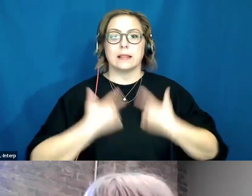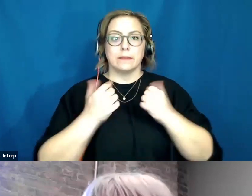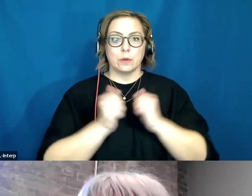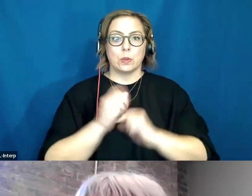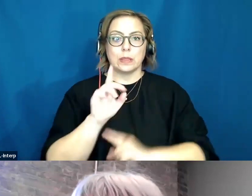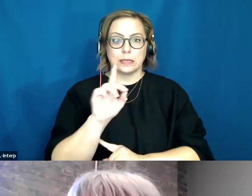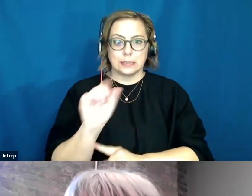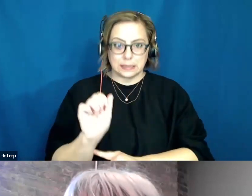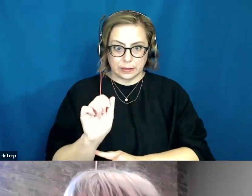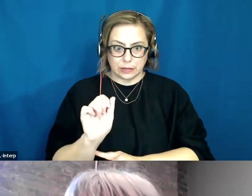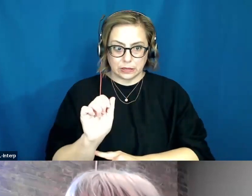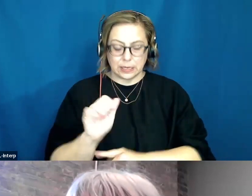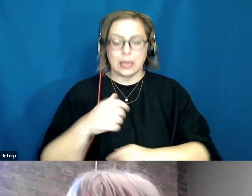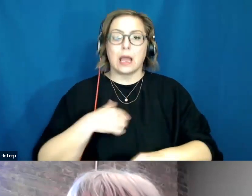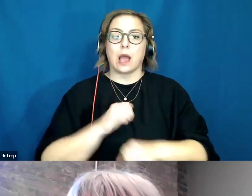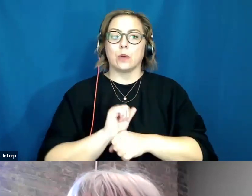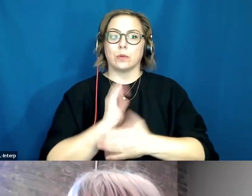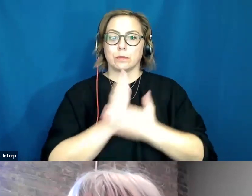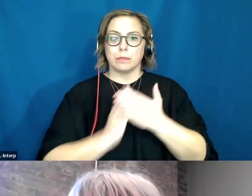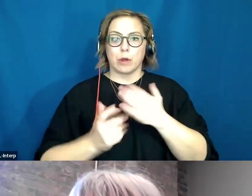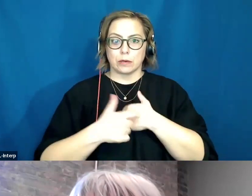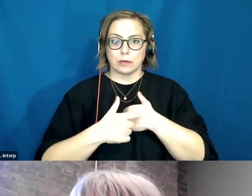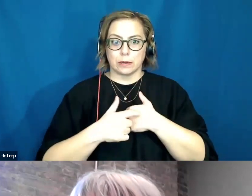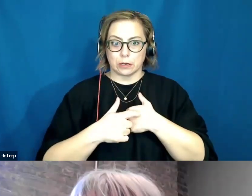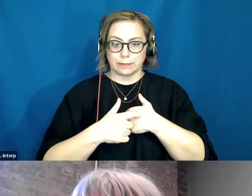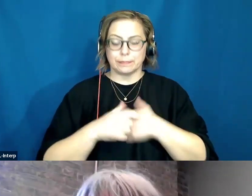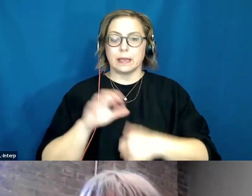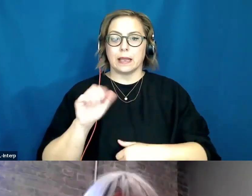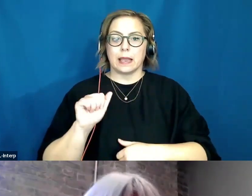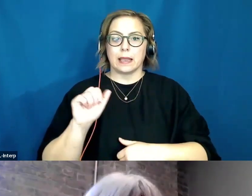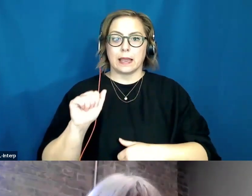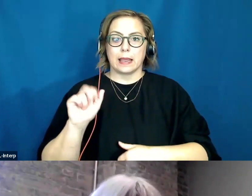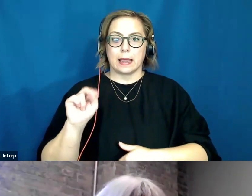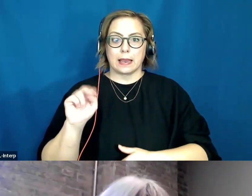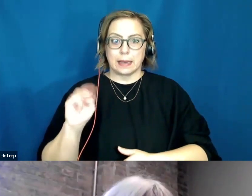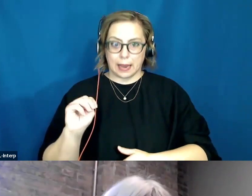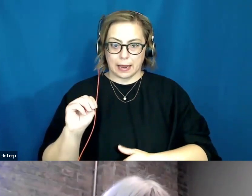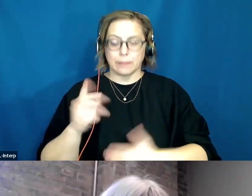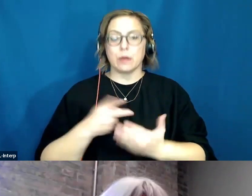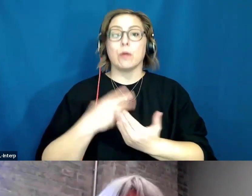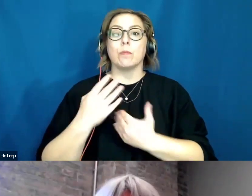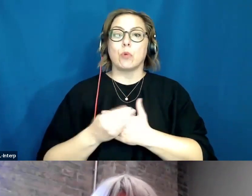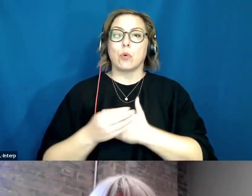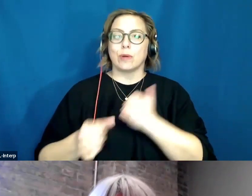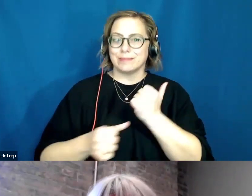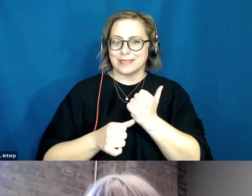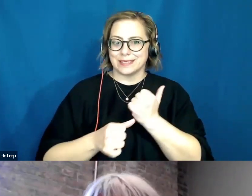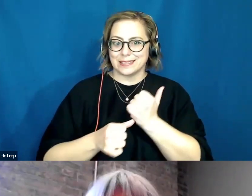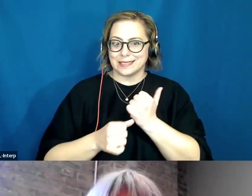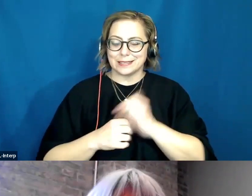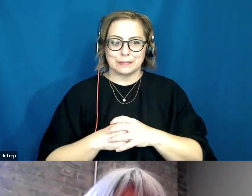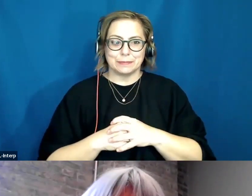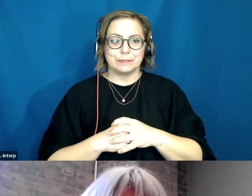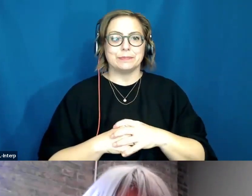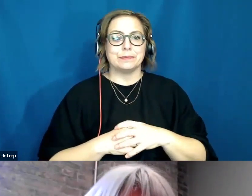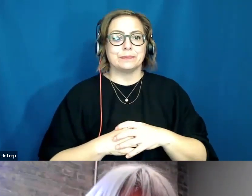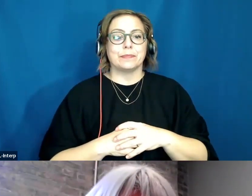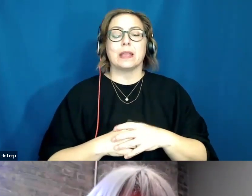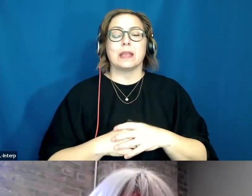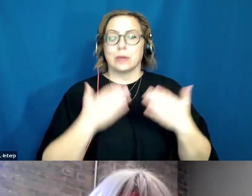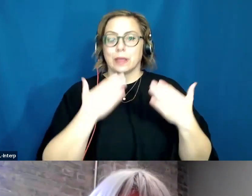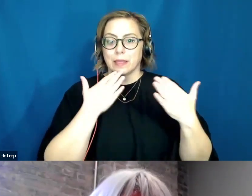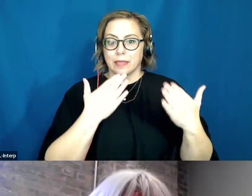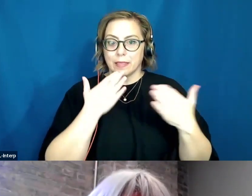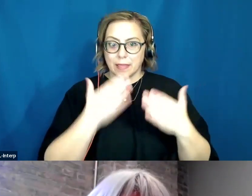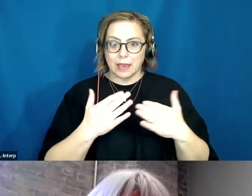disability, and I work part-time here at A&M. I'm the programming assistant. And I just want to give a really big thanks